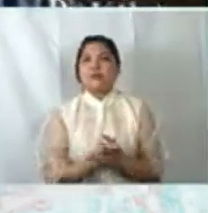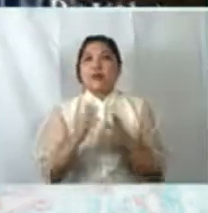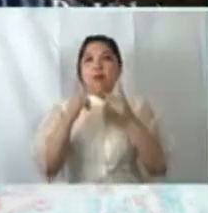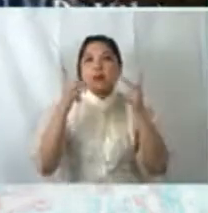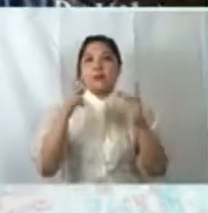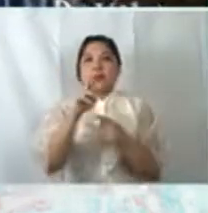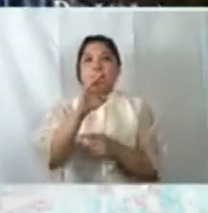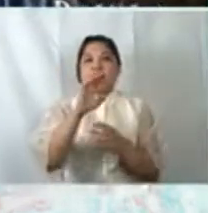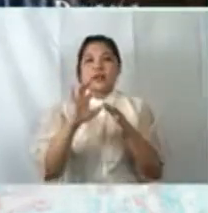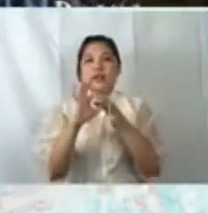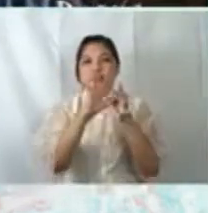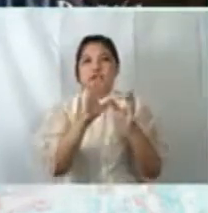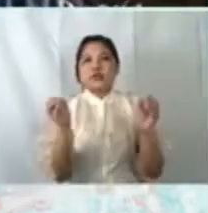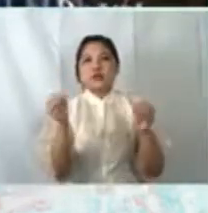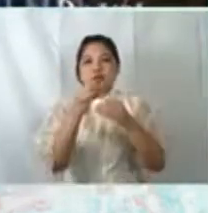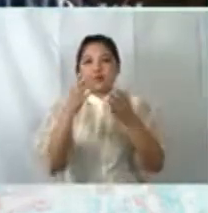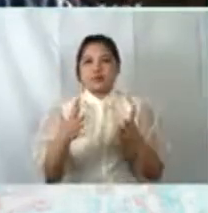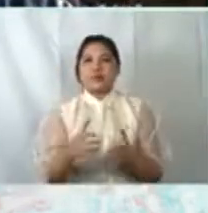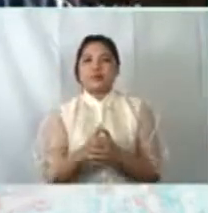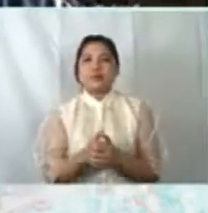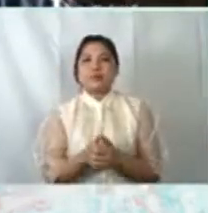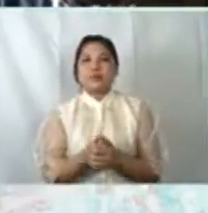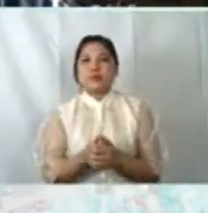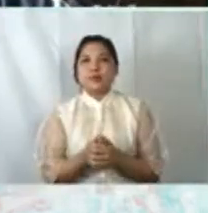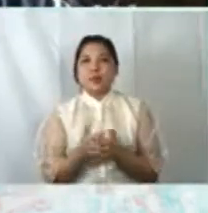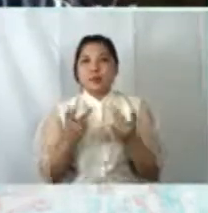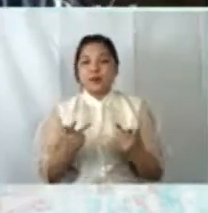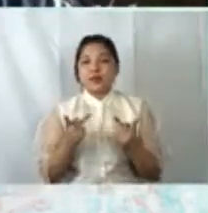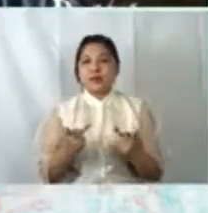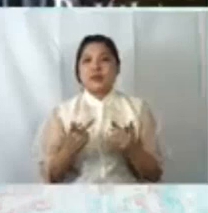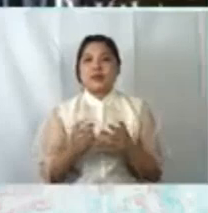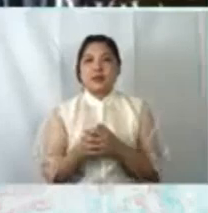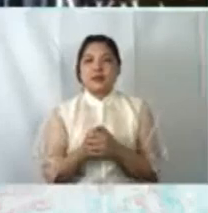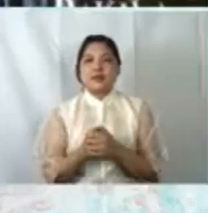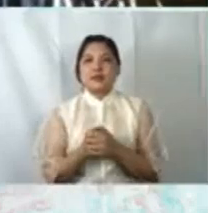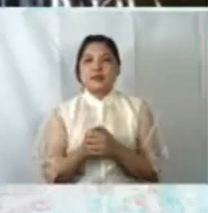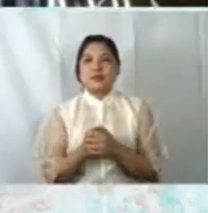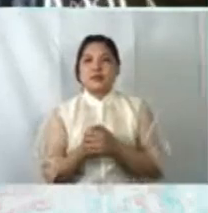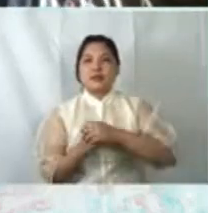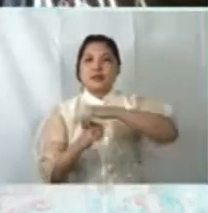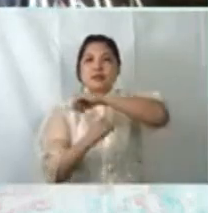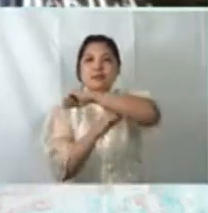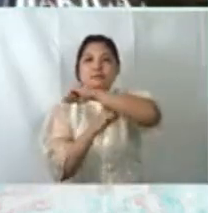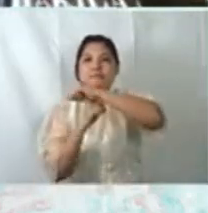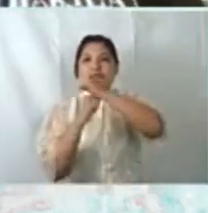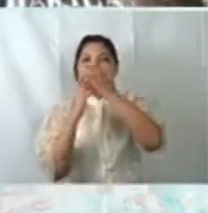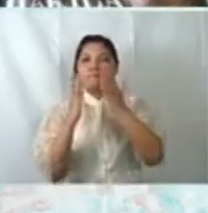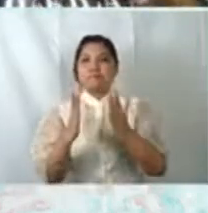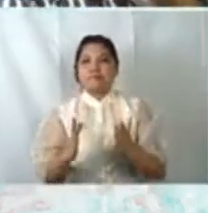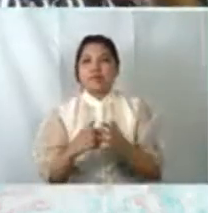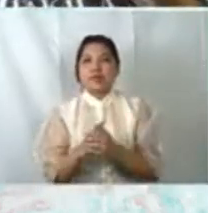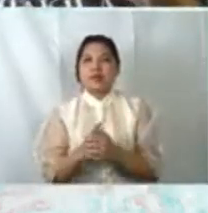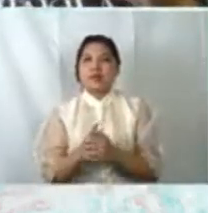the way, of the present, and they are our founders. Siya po ang masigasig